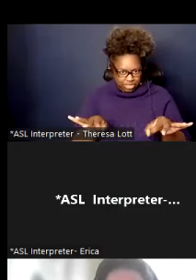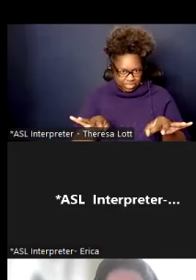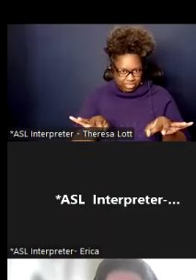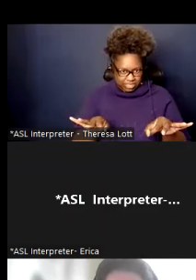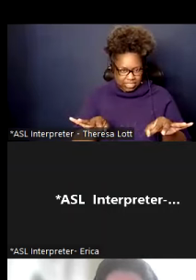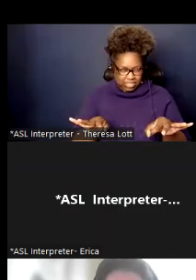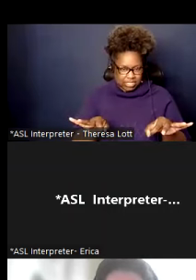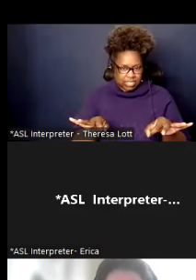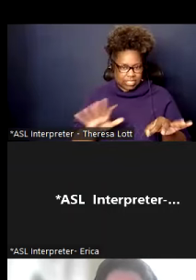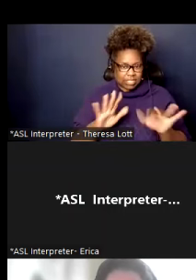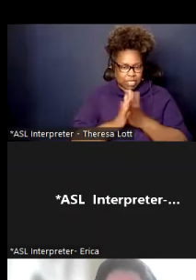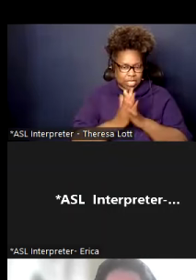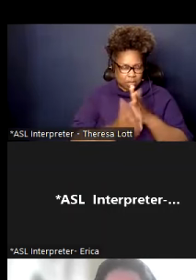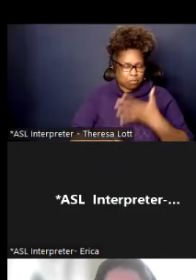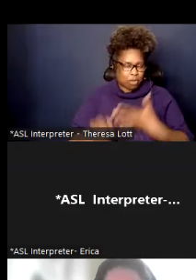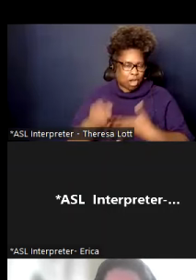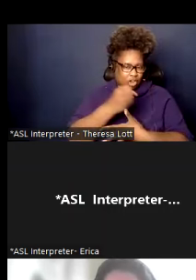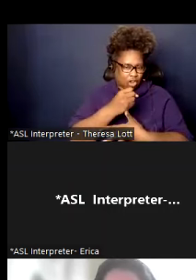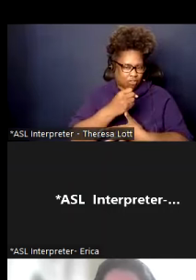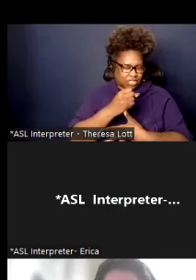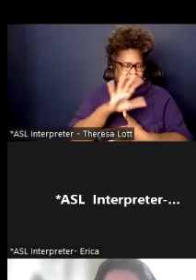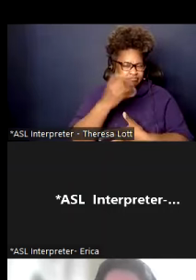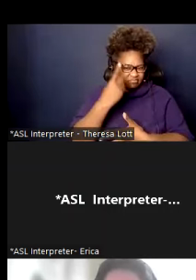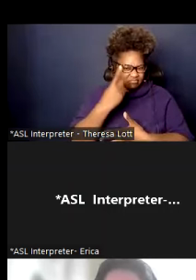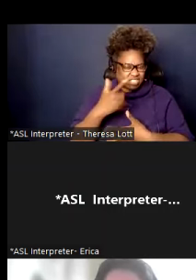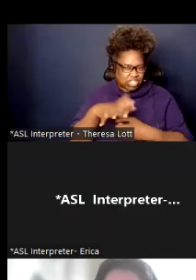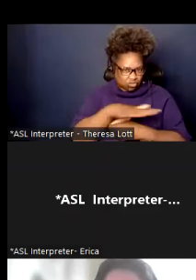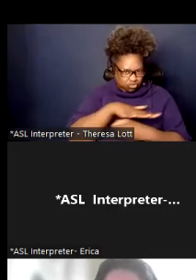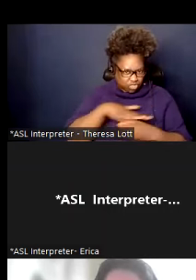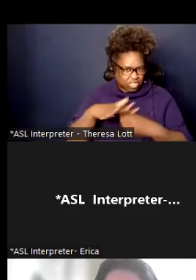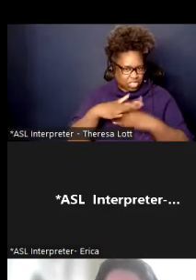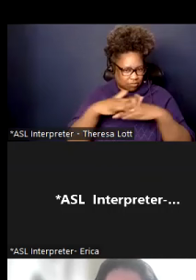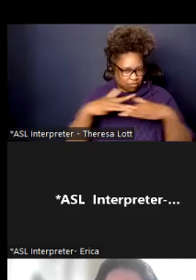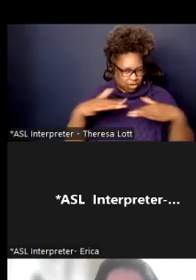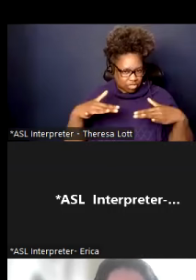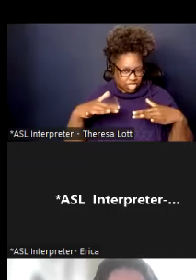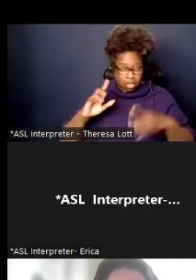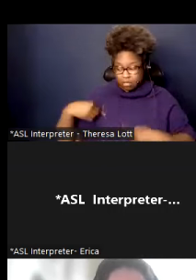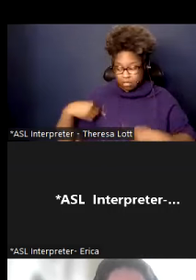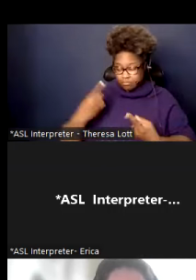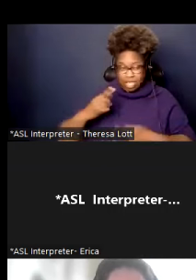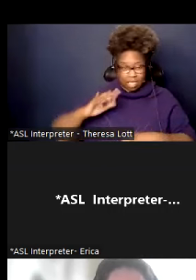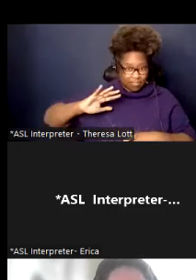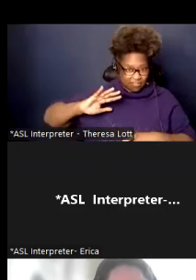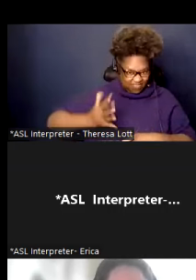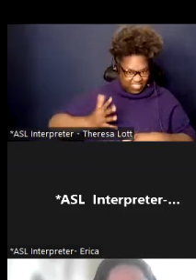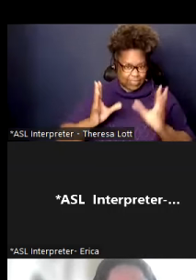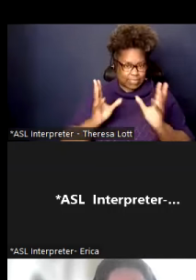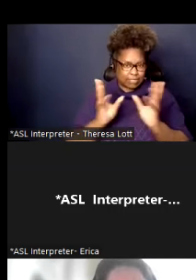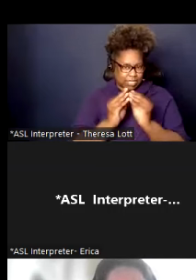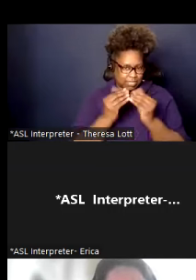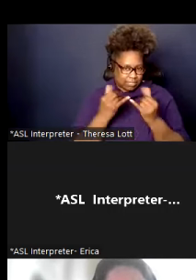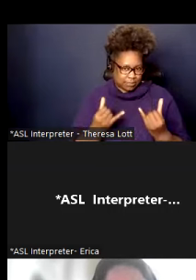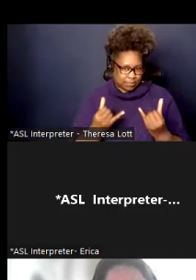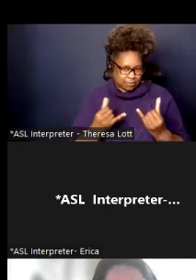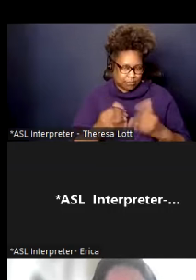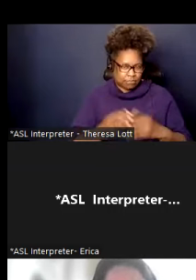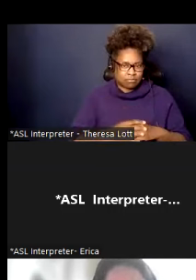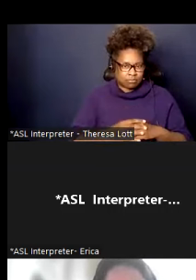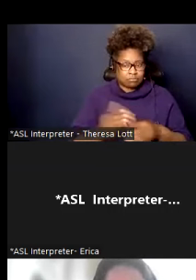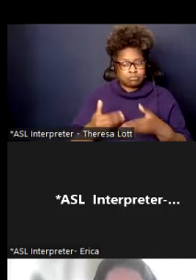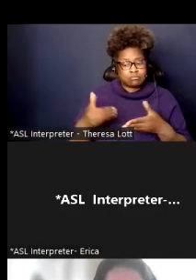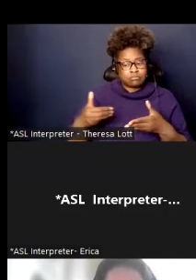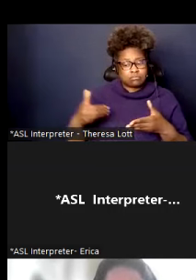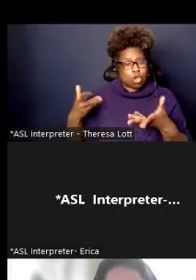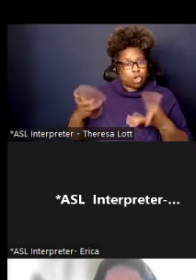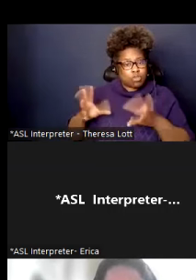diverse region. This is our 5th region-wide community meeting, and we also met with local officials